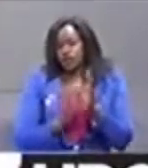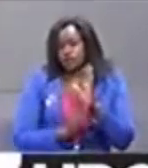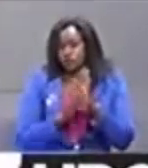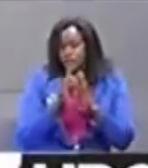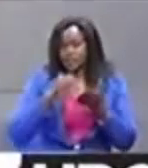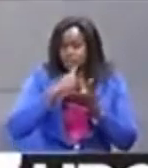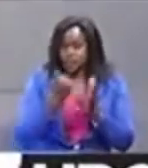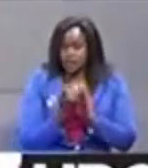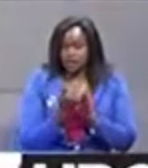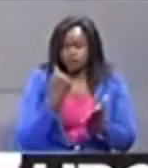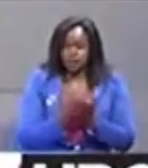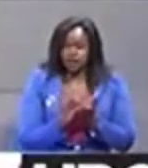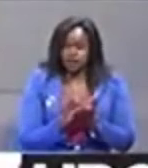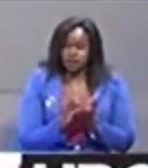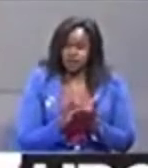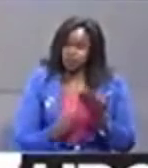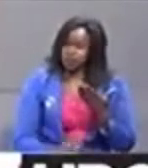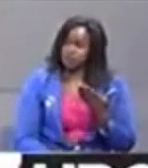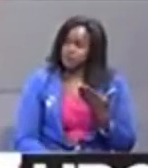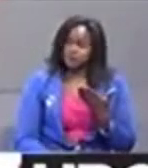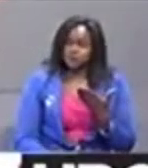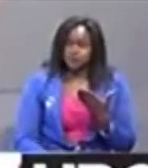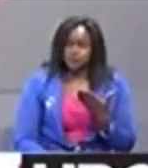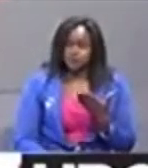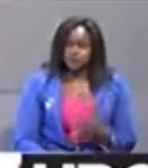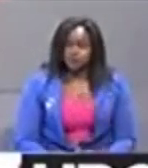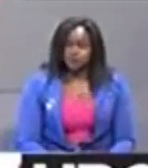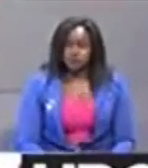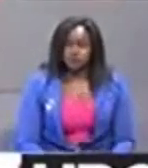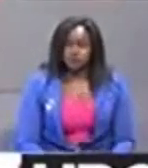Thank you very much.